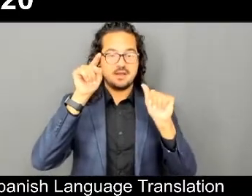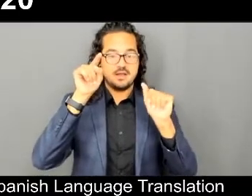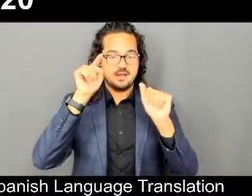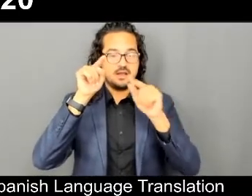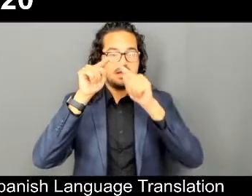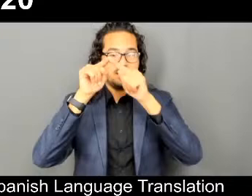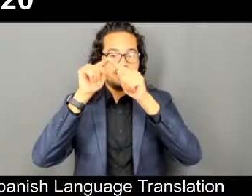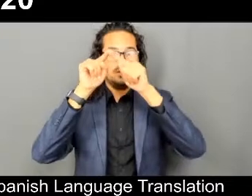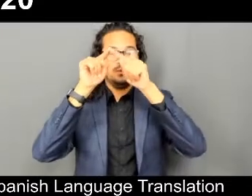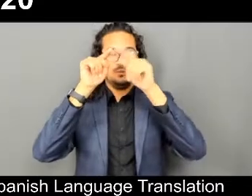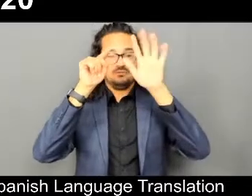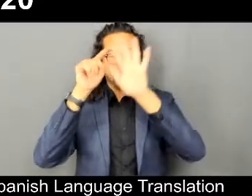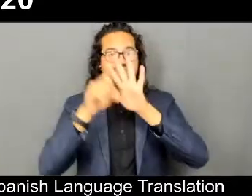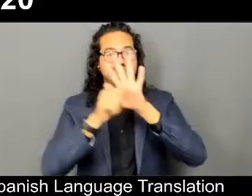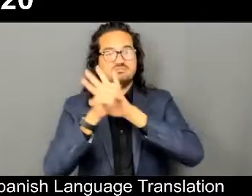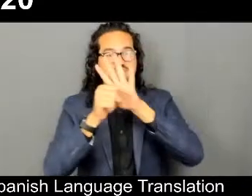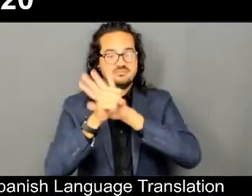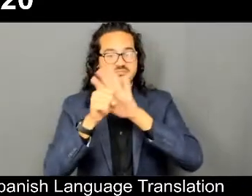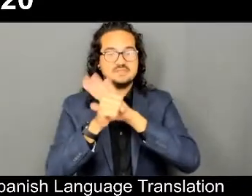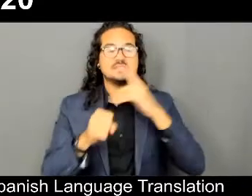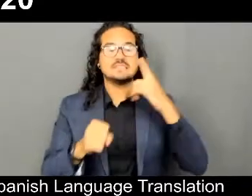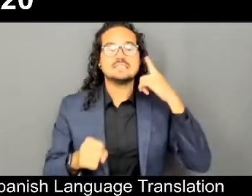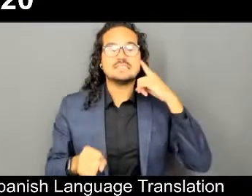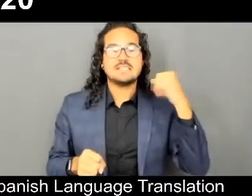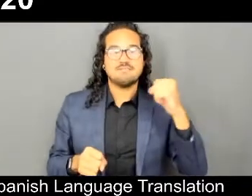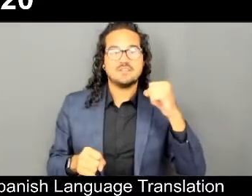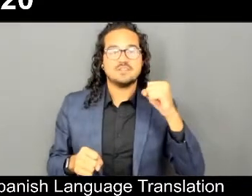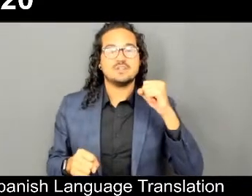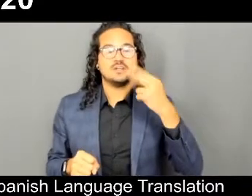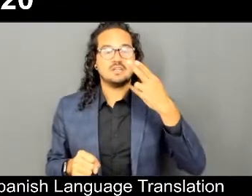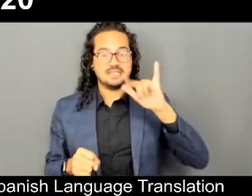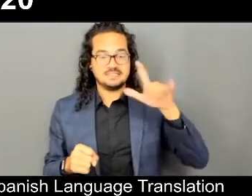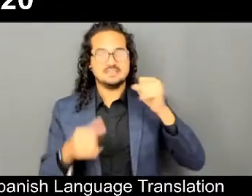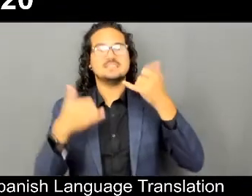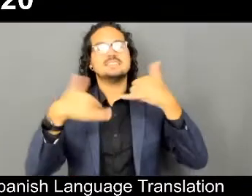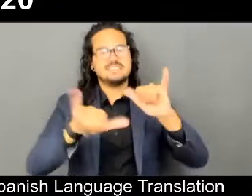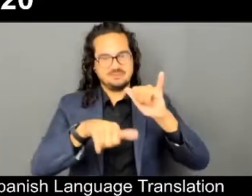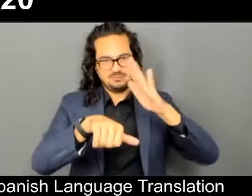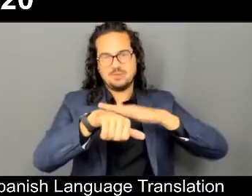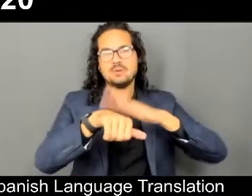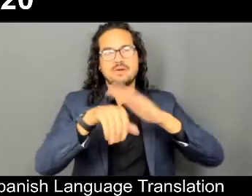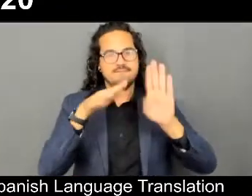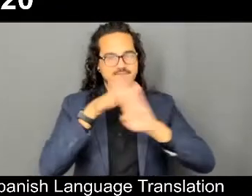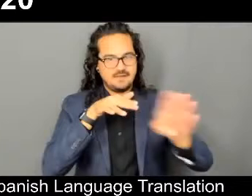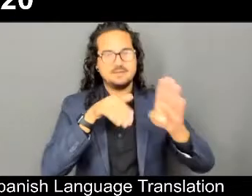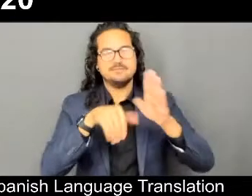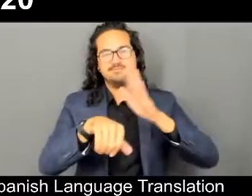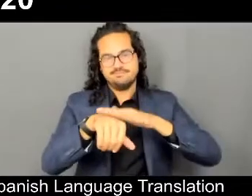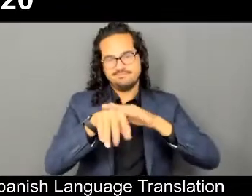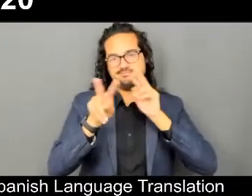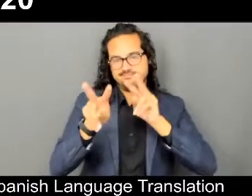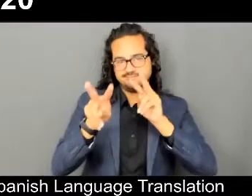Silver Hills, Fox Drive, and Norrin Way. And that would include the communities north of